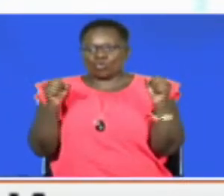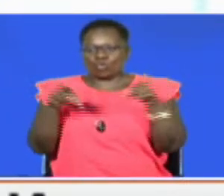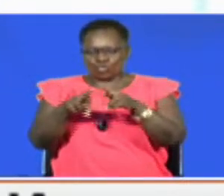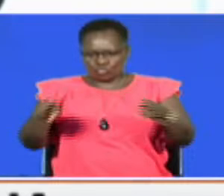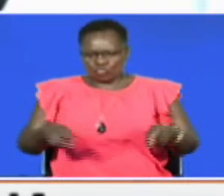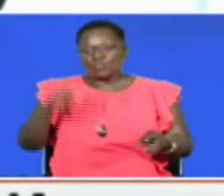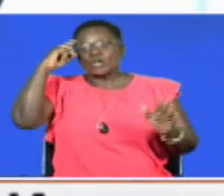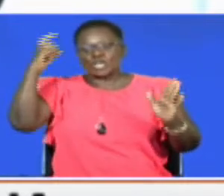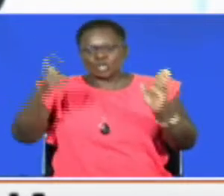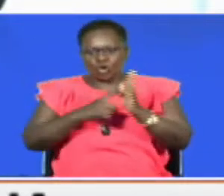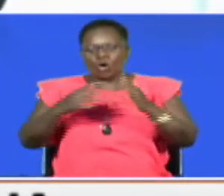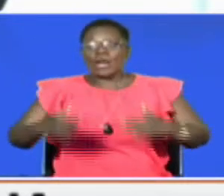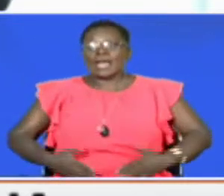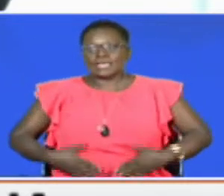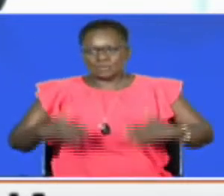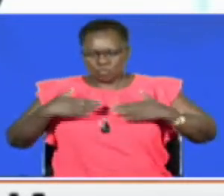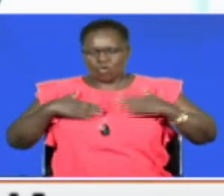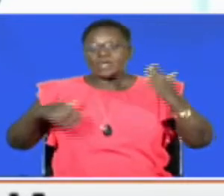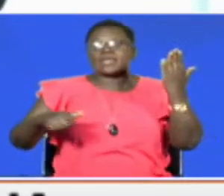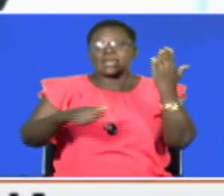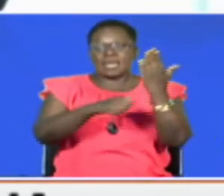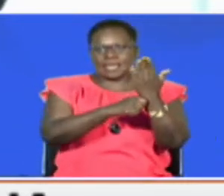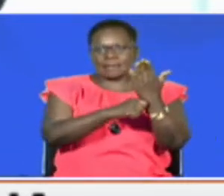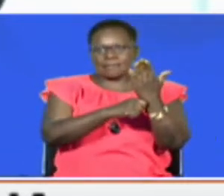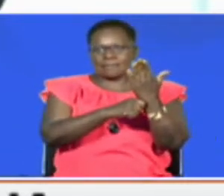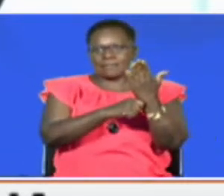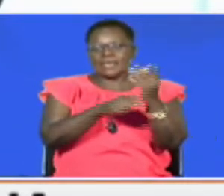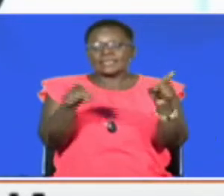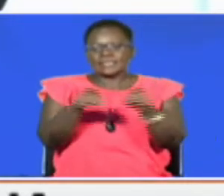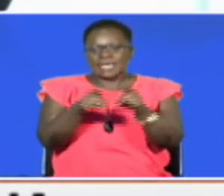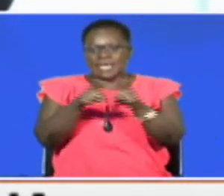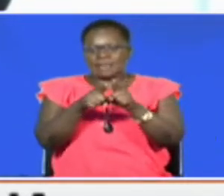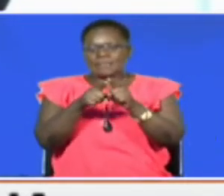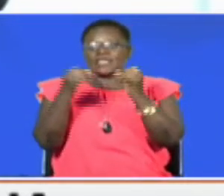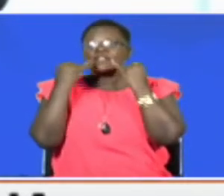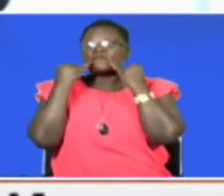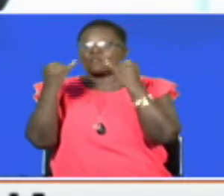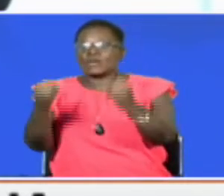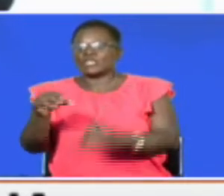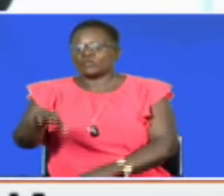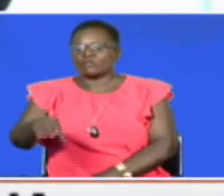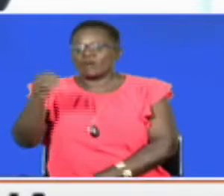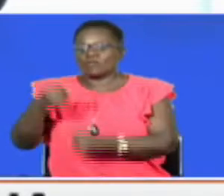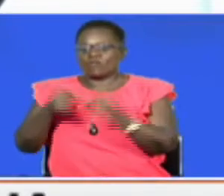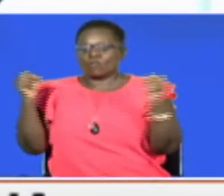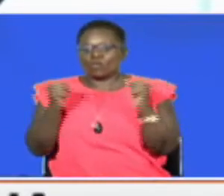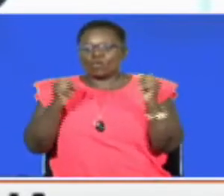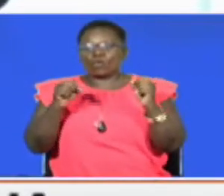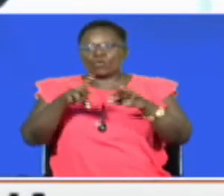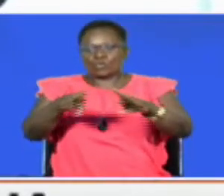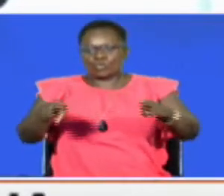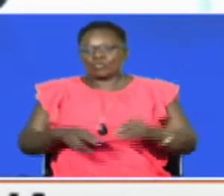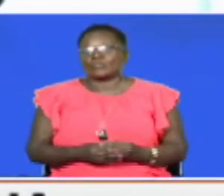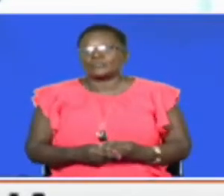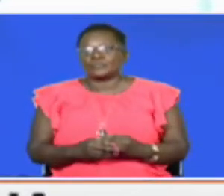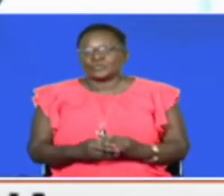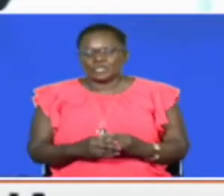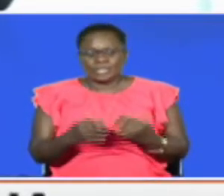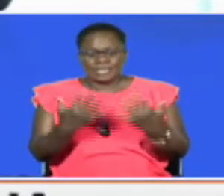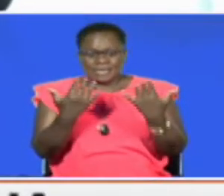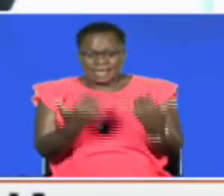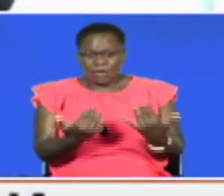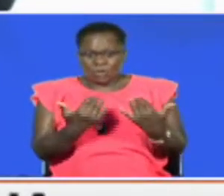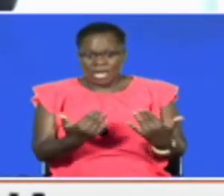body by name as per the details I've gotten from the mortuary. As we